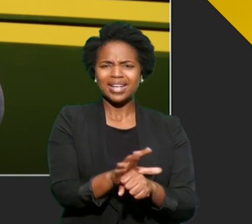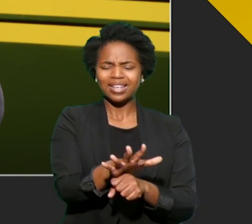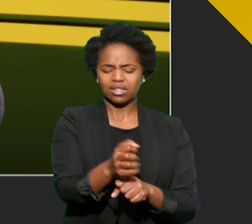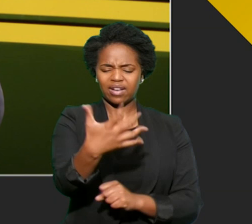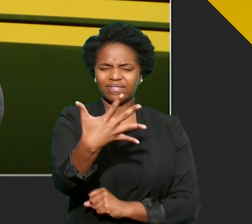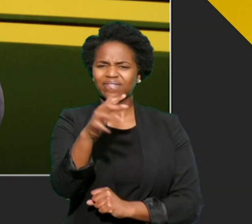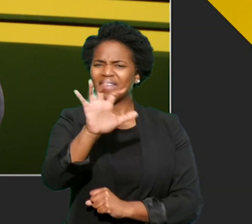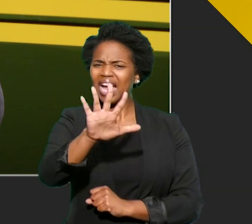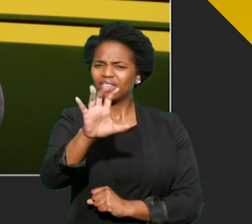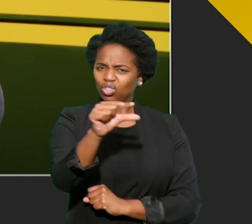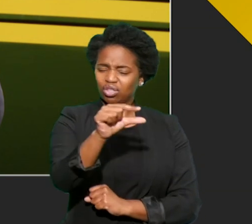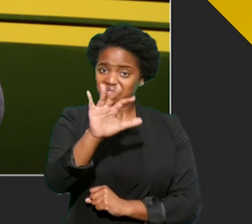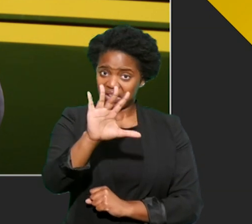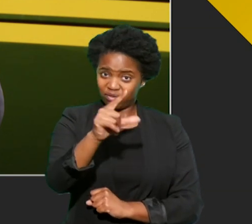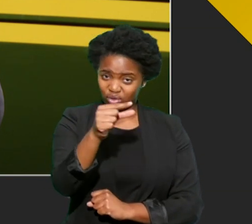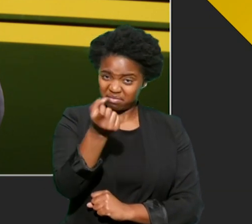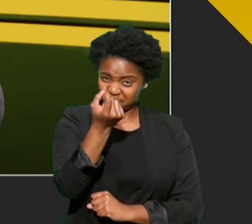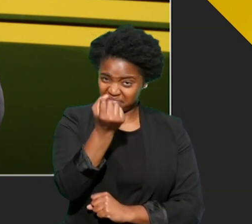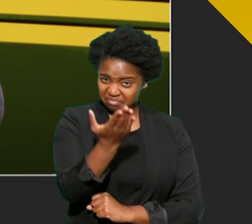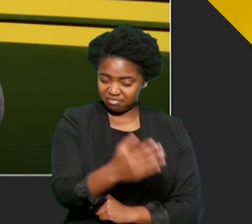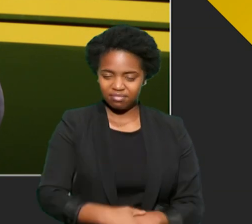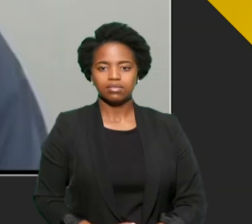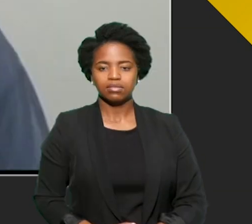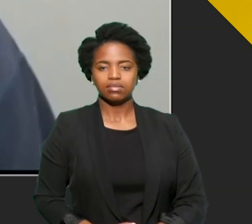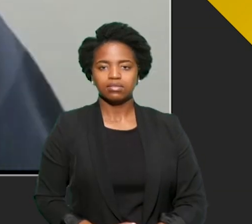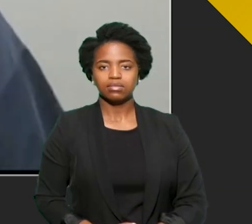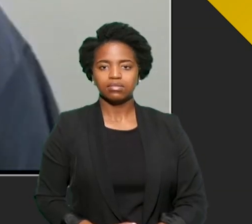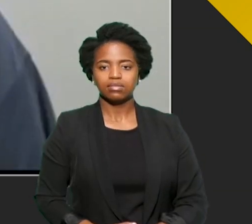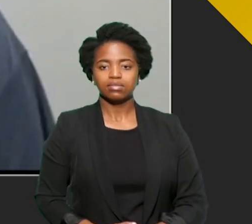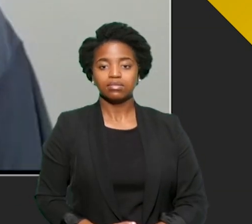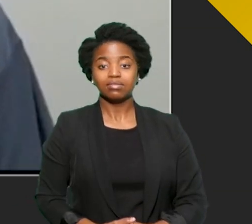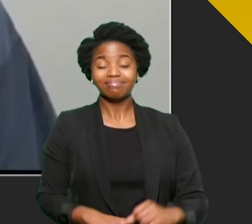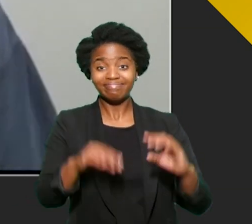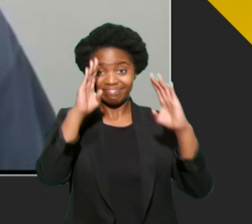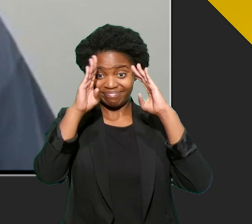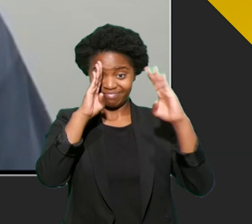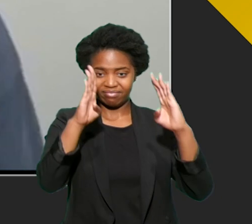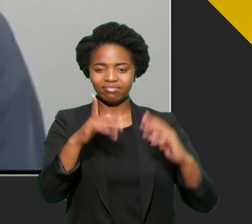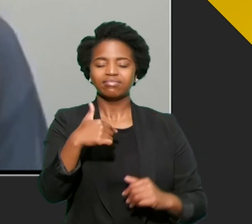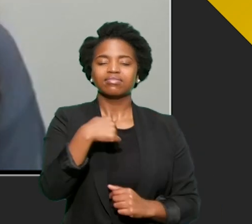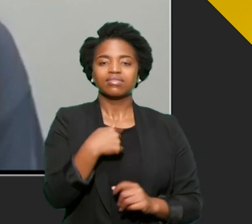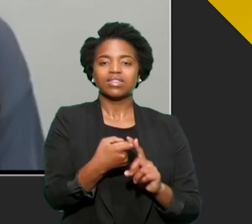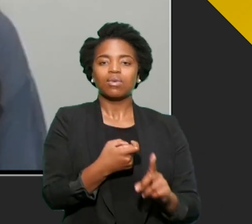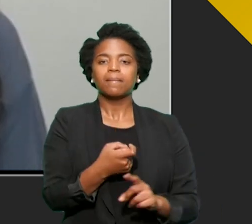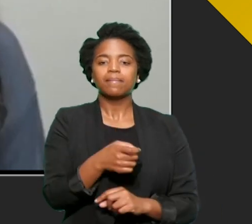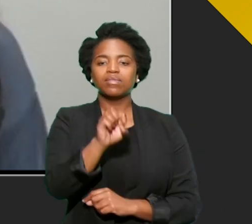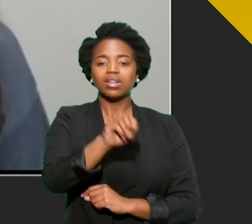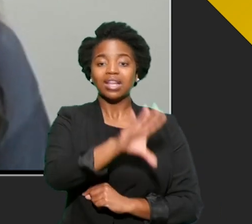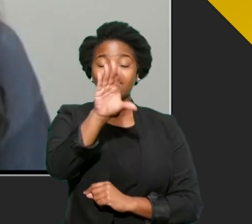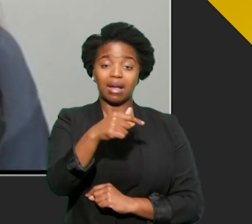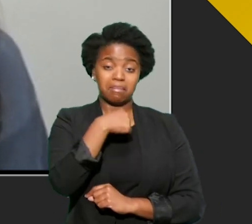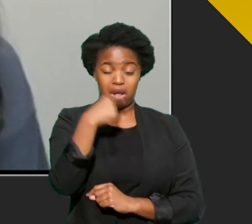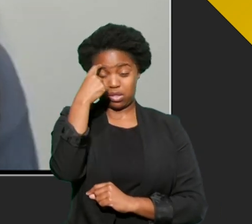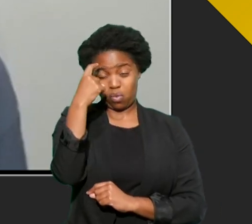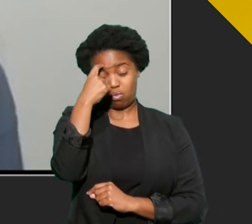5G, and does it make sense to you? Have a look what you had to say. Hi, I'm Shivana Naidu and I'm from Durban, South Africa, and these are my thoughts